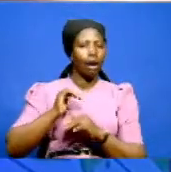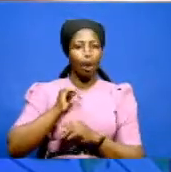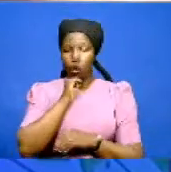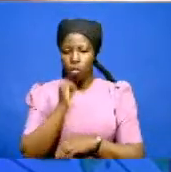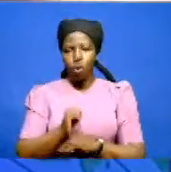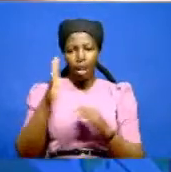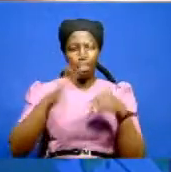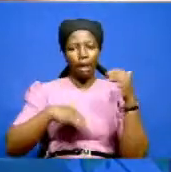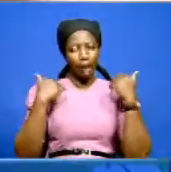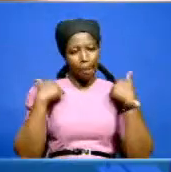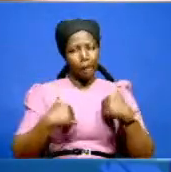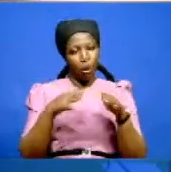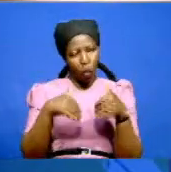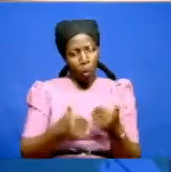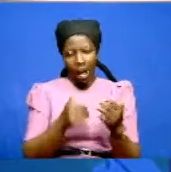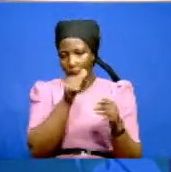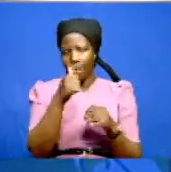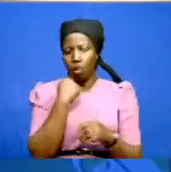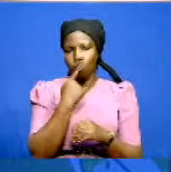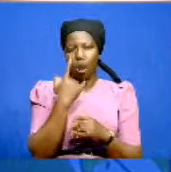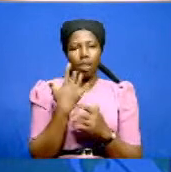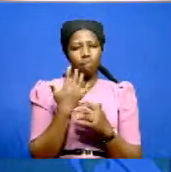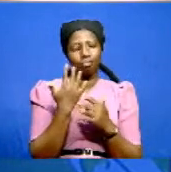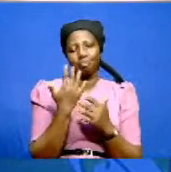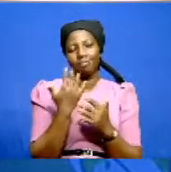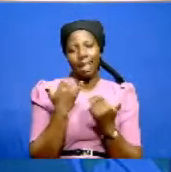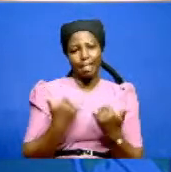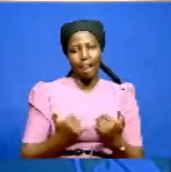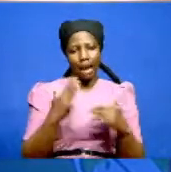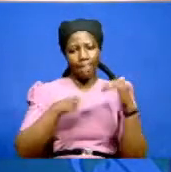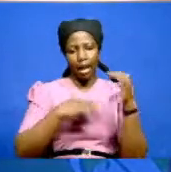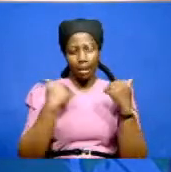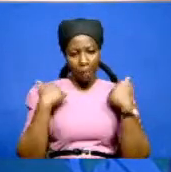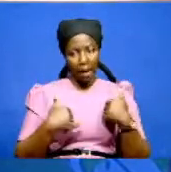slightly behind me, will recall